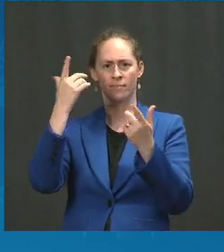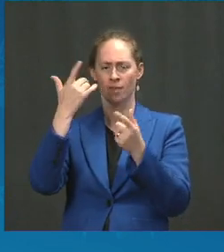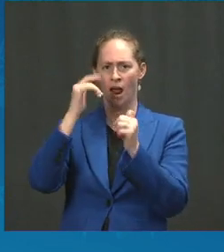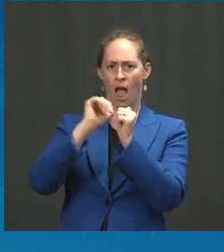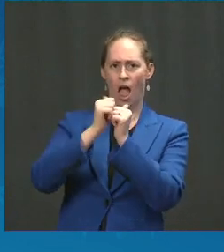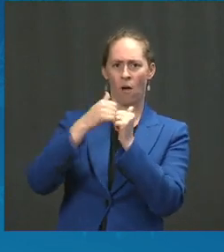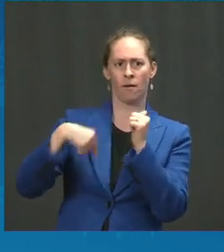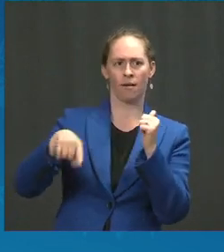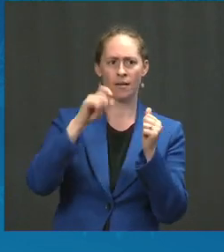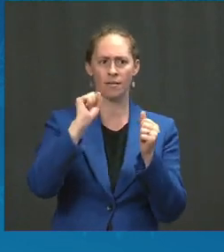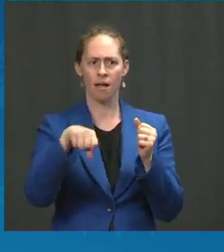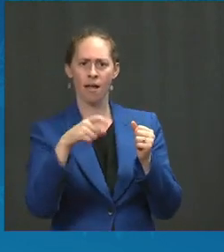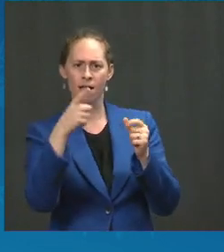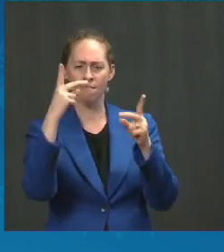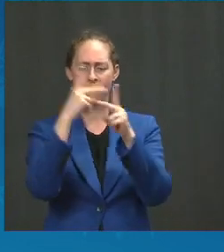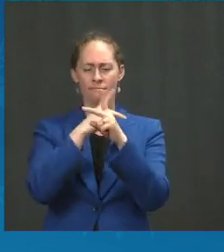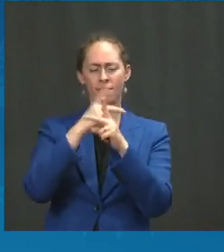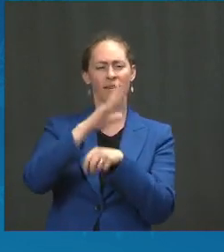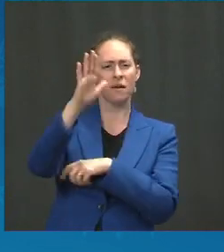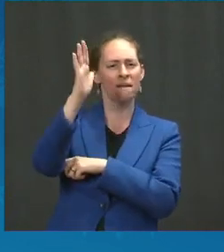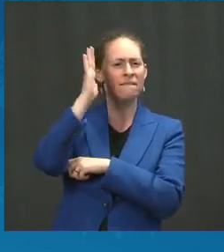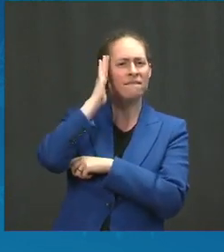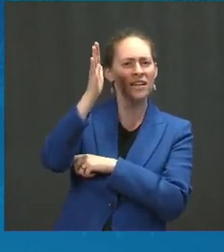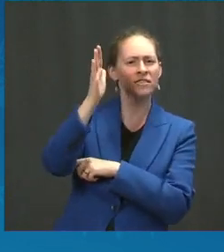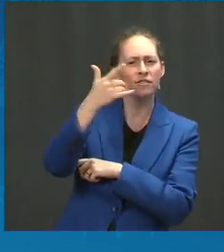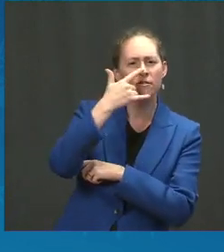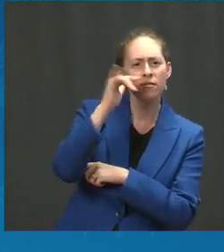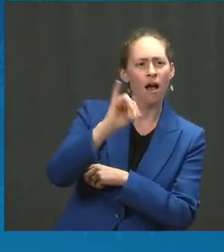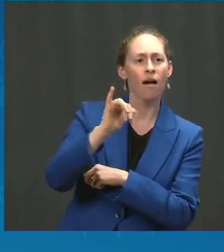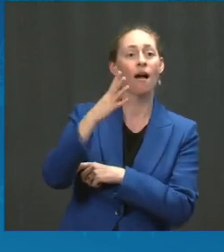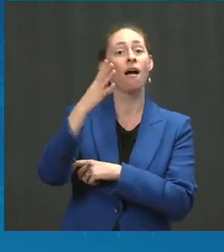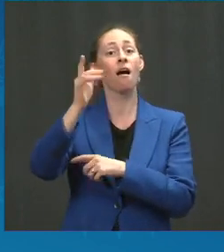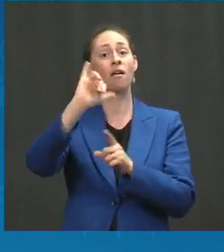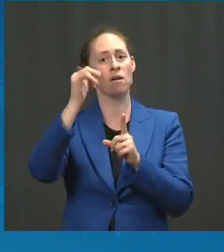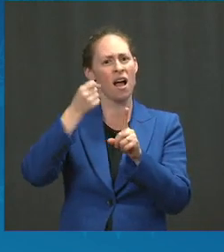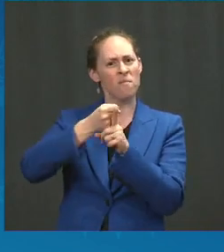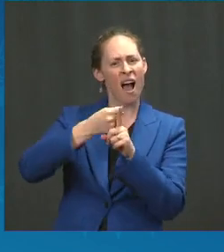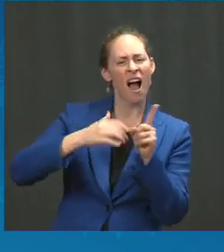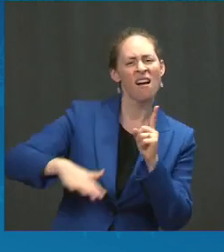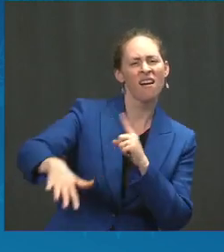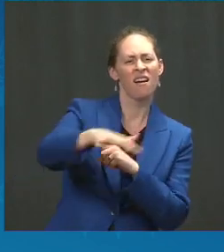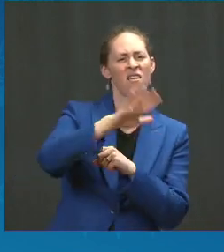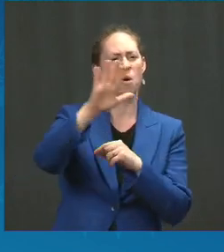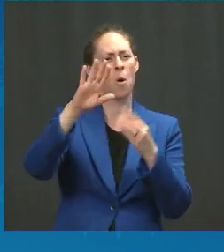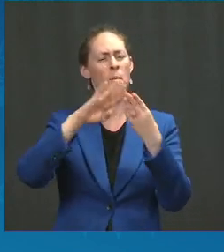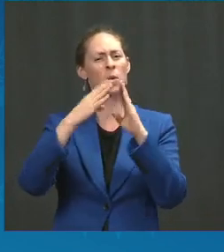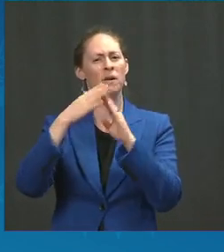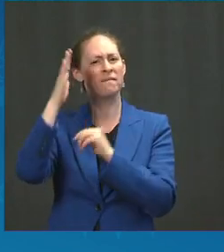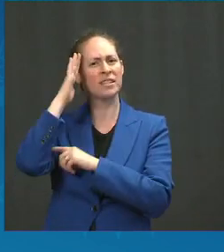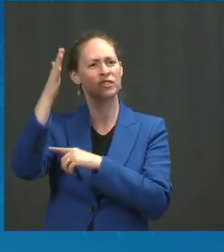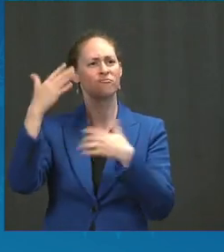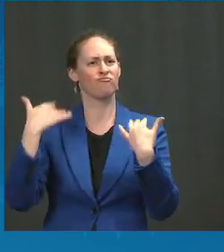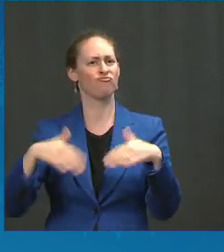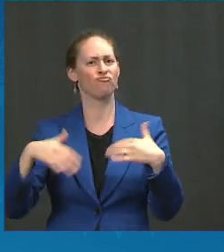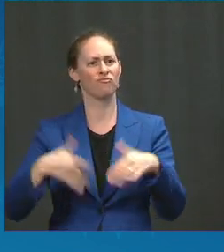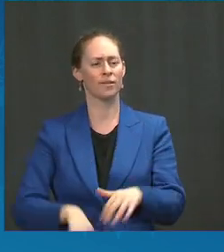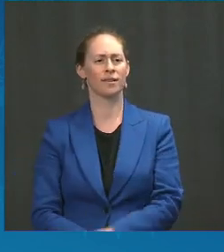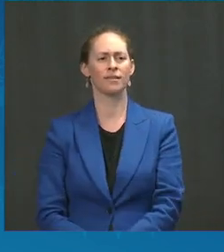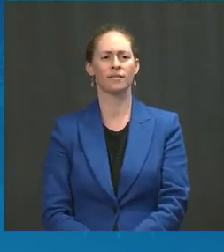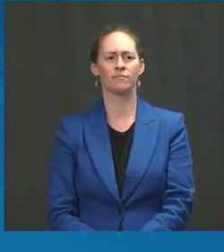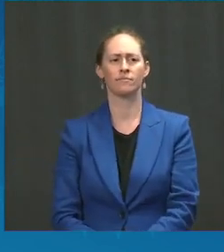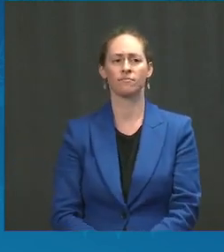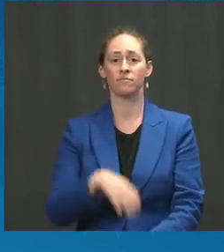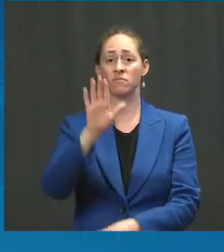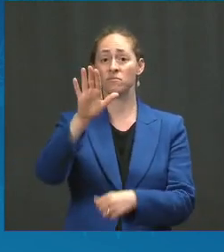future, but the future of their community. Just think about it. Small businesses provide almost everything that people